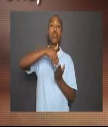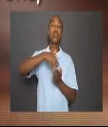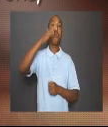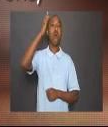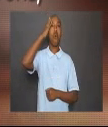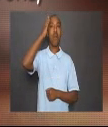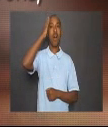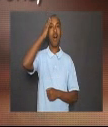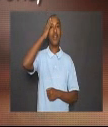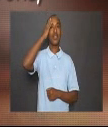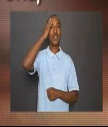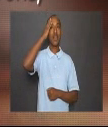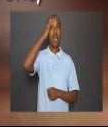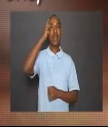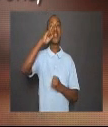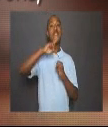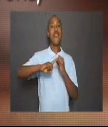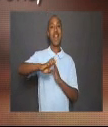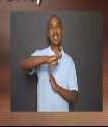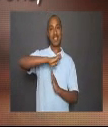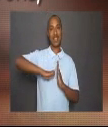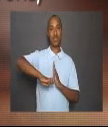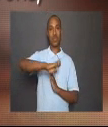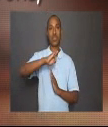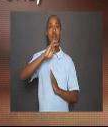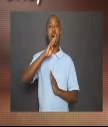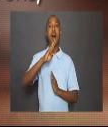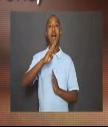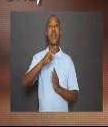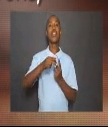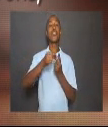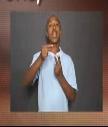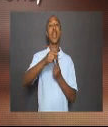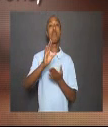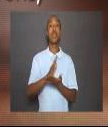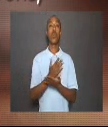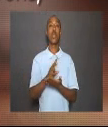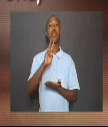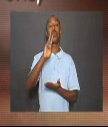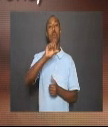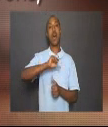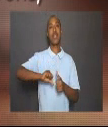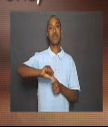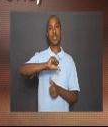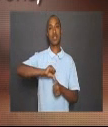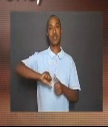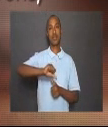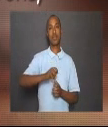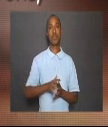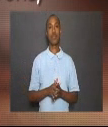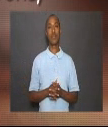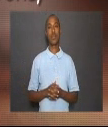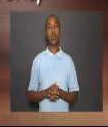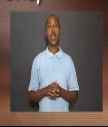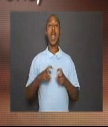known as the valence electrons, are shared between two atoms.